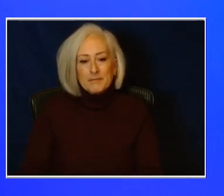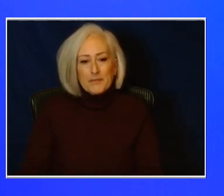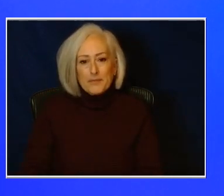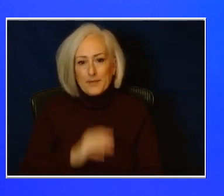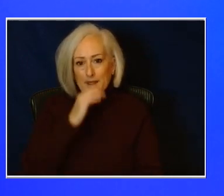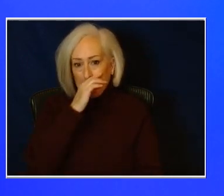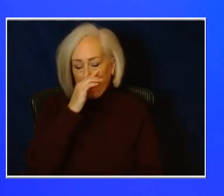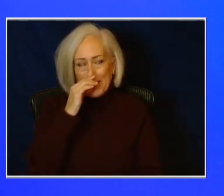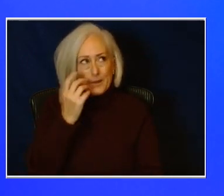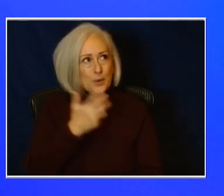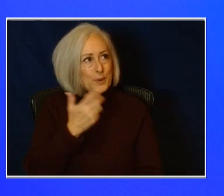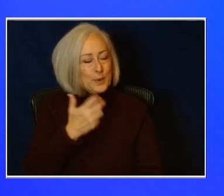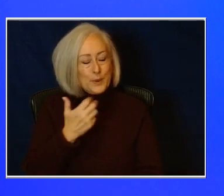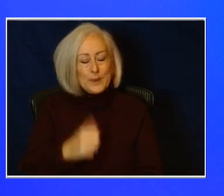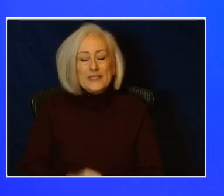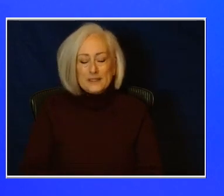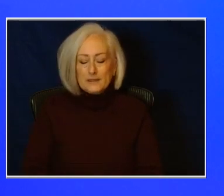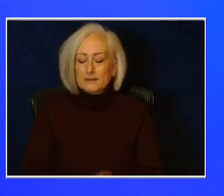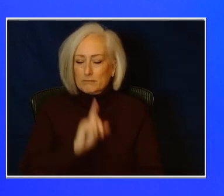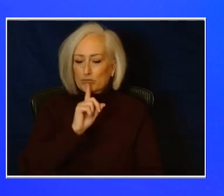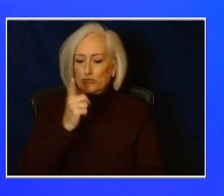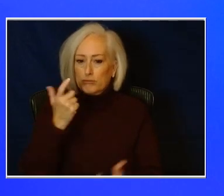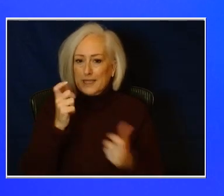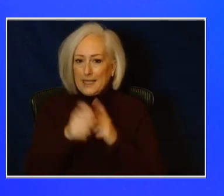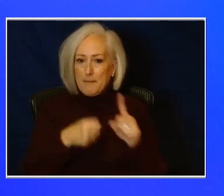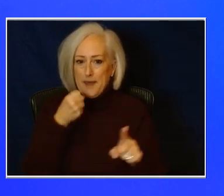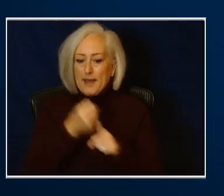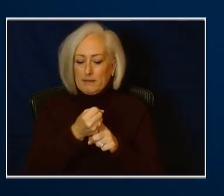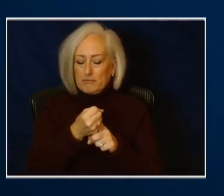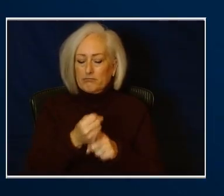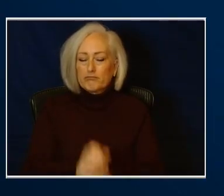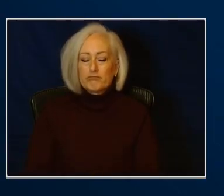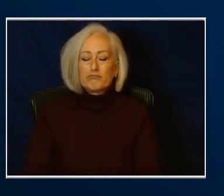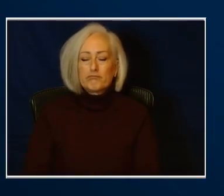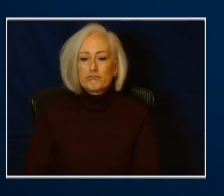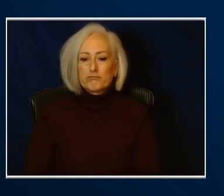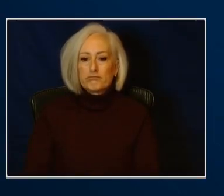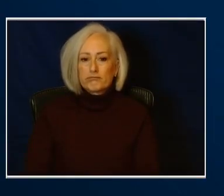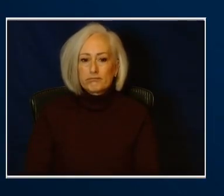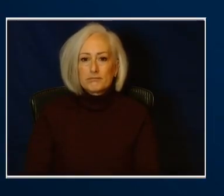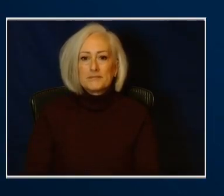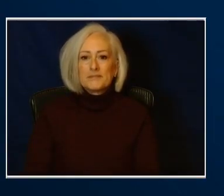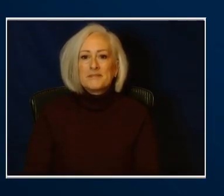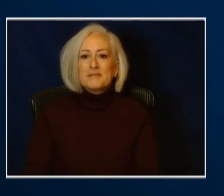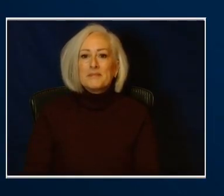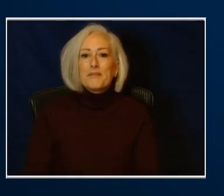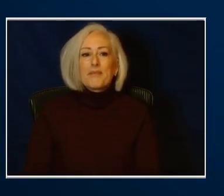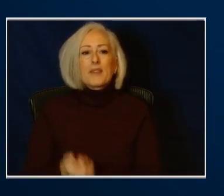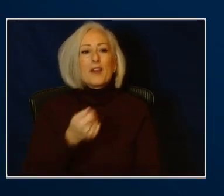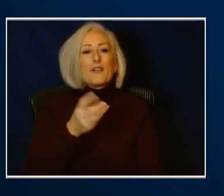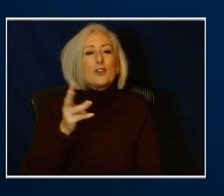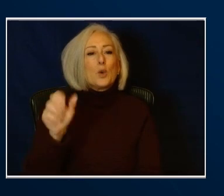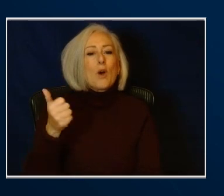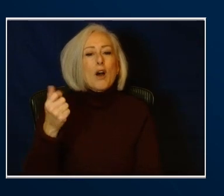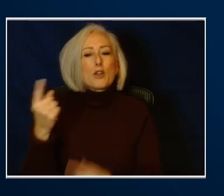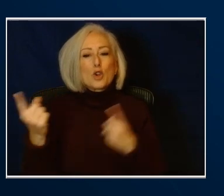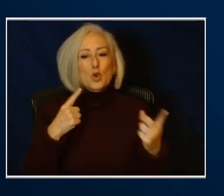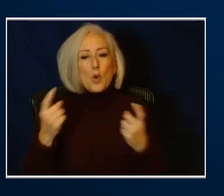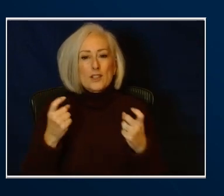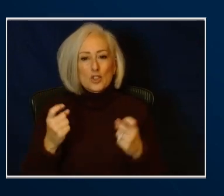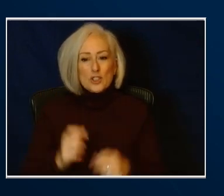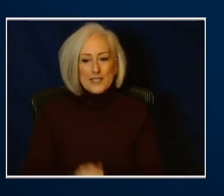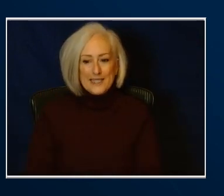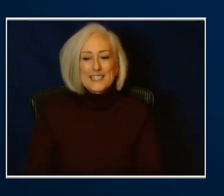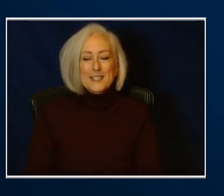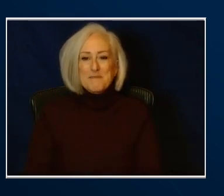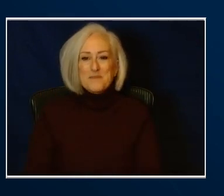significant impact over that time. I have a couple of COVID questions, Dr. Stites, I want to ask you really